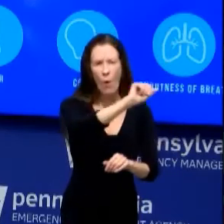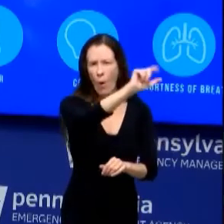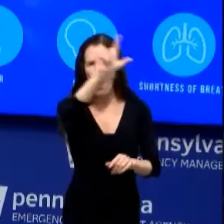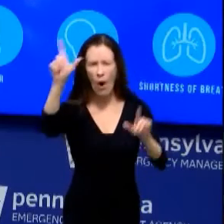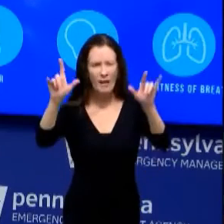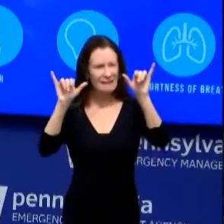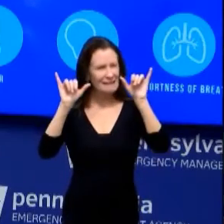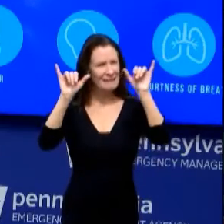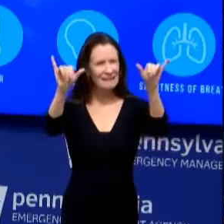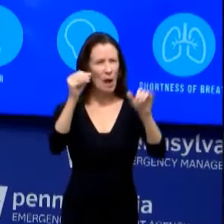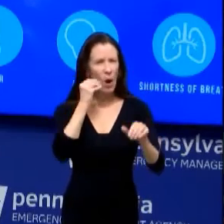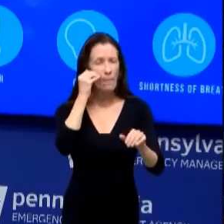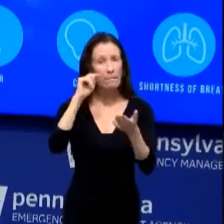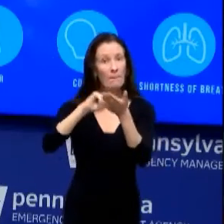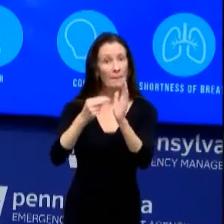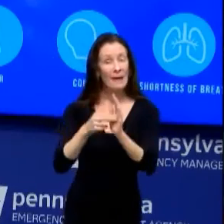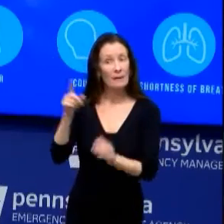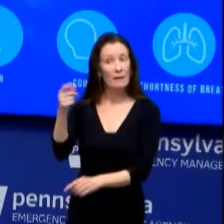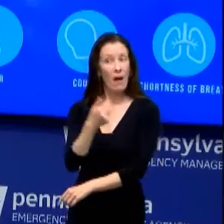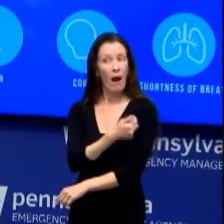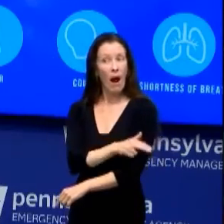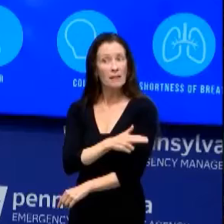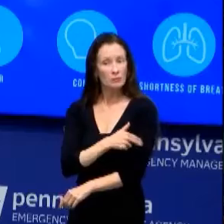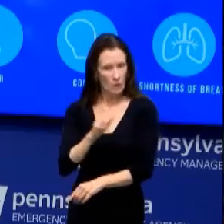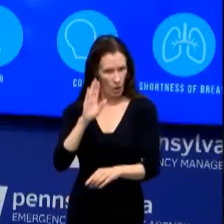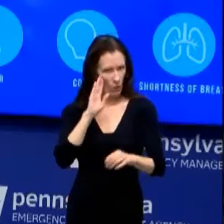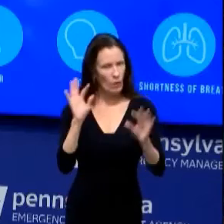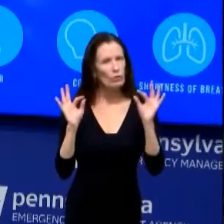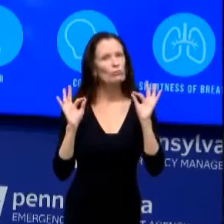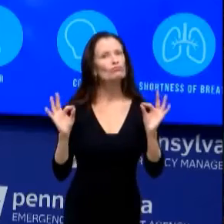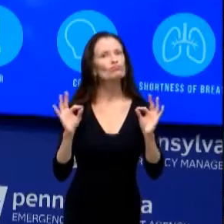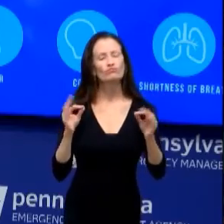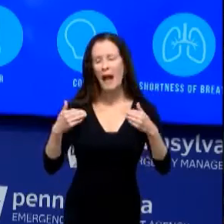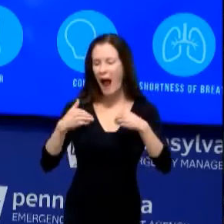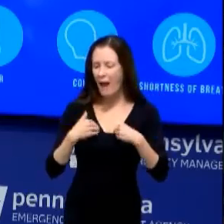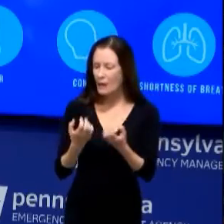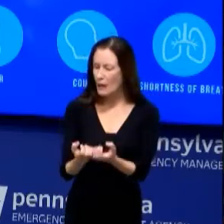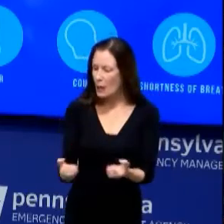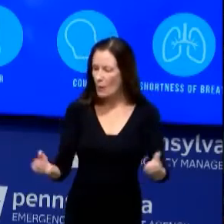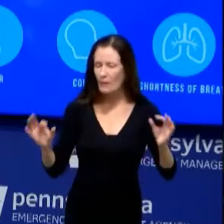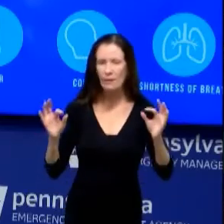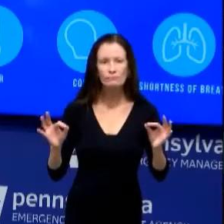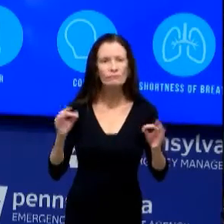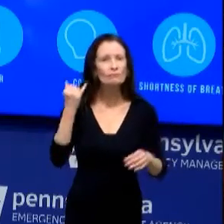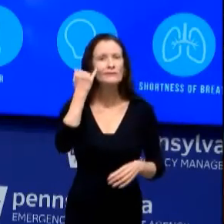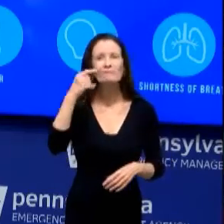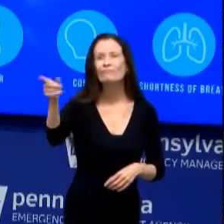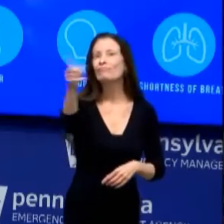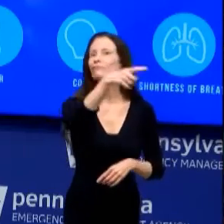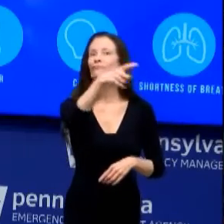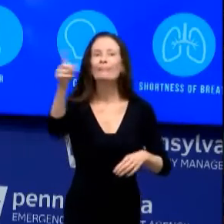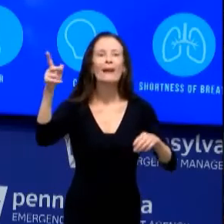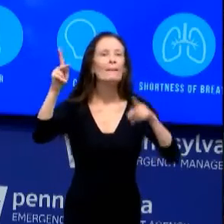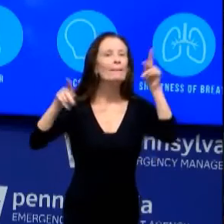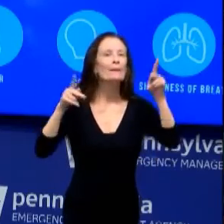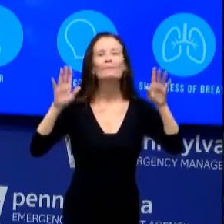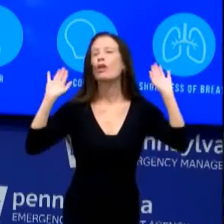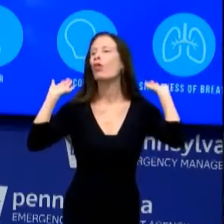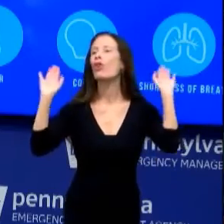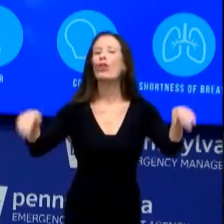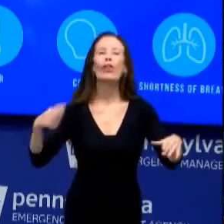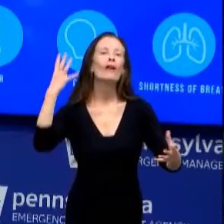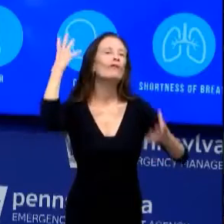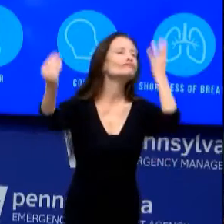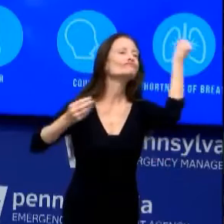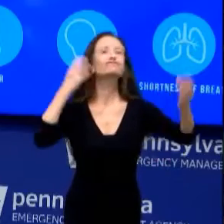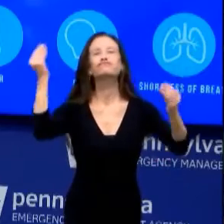that. If we do not practice social distancing, then the surge could potentially be overwhelming to any health system. So in a lot